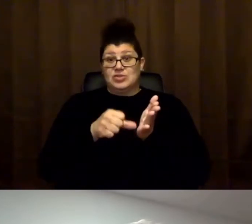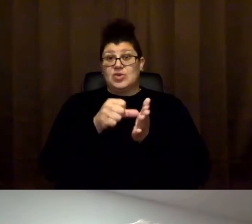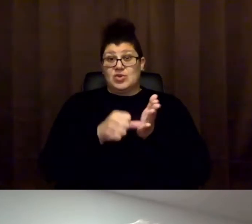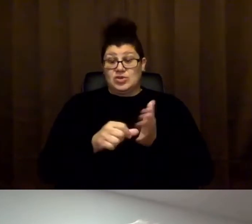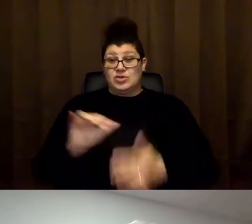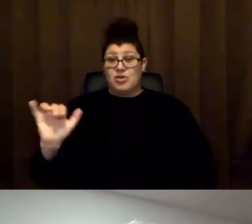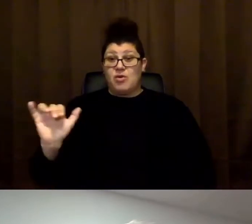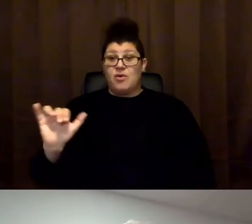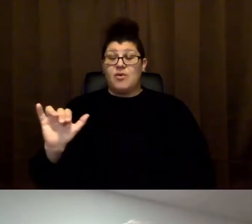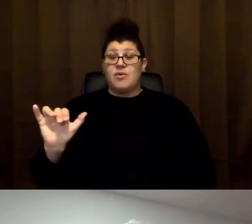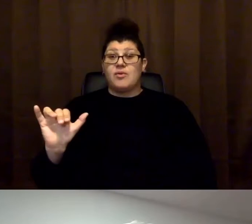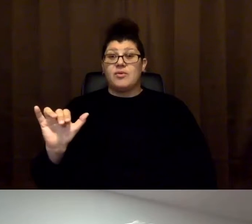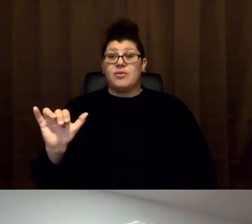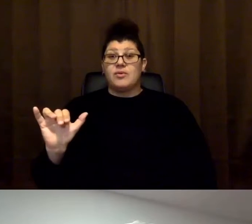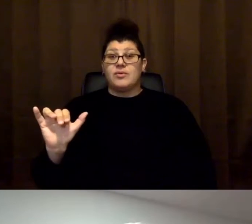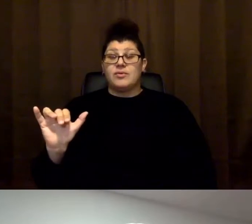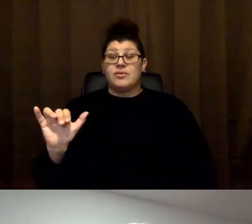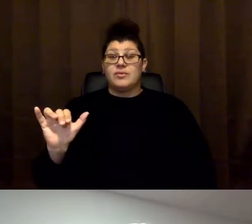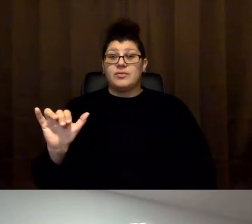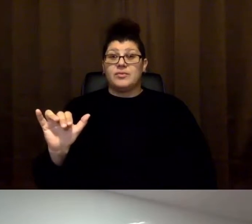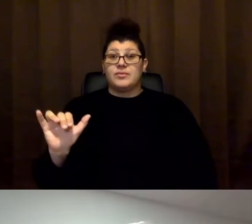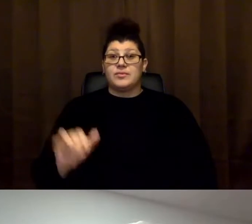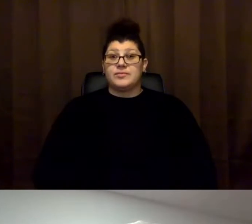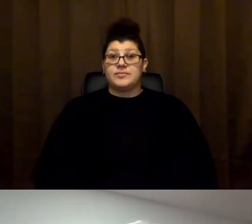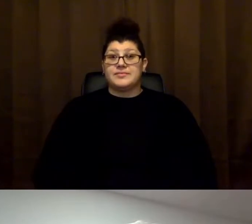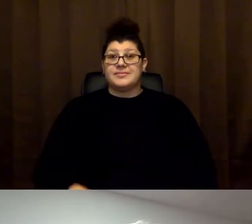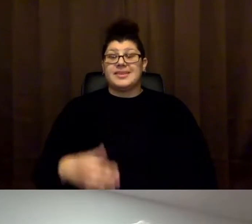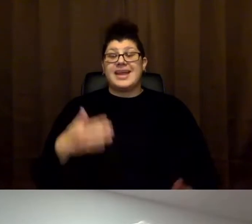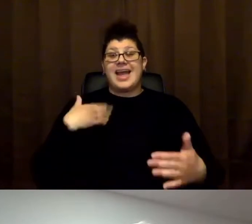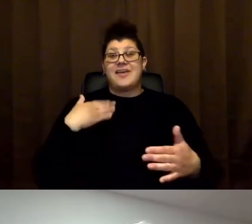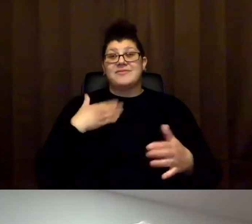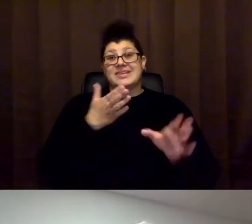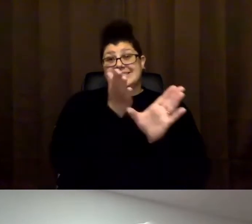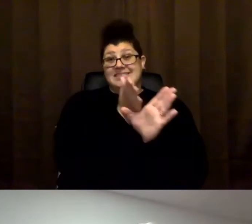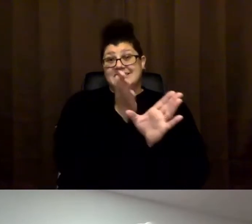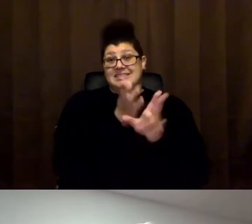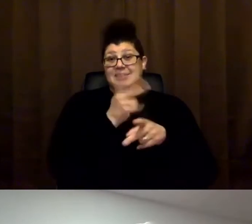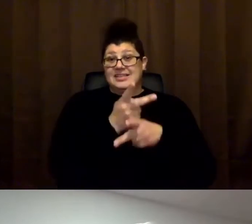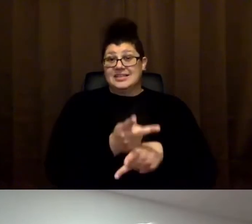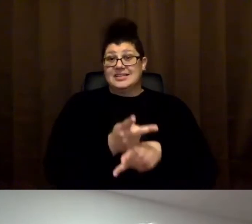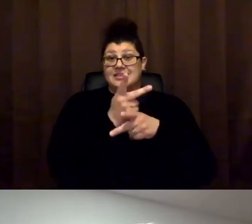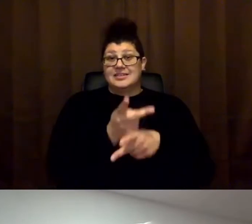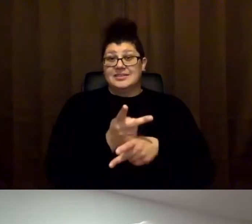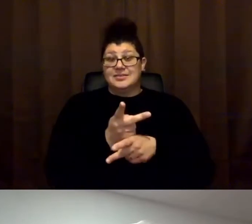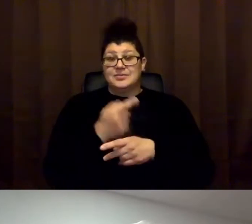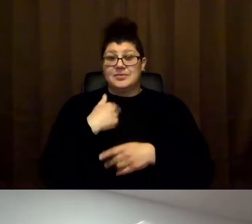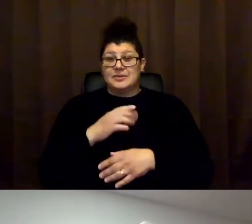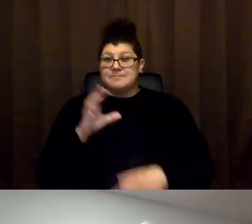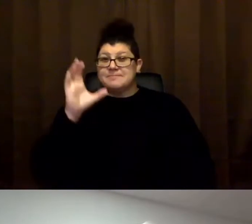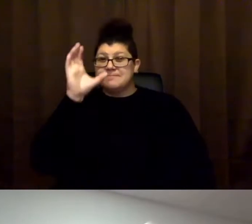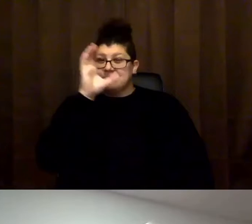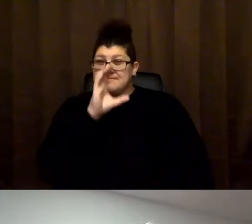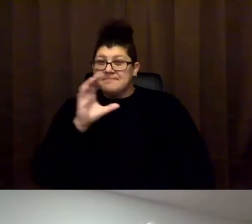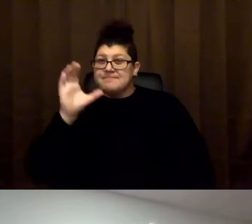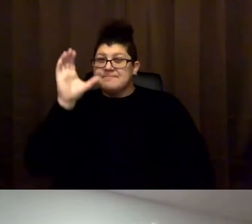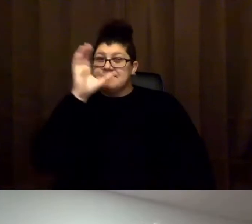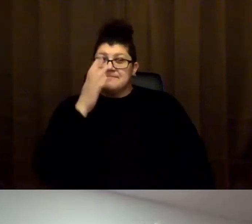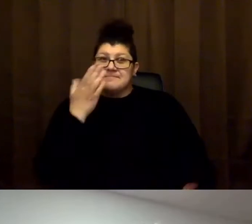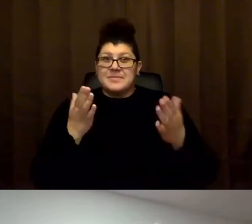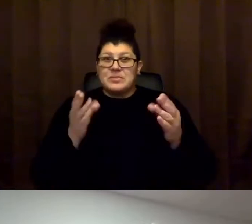now. We have psychiatric care, and we're looking to expand more. We